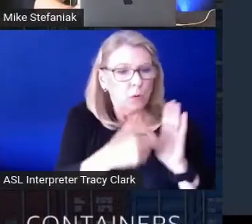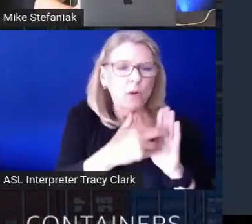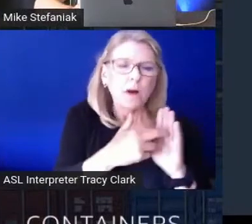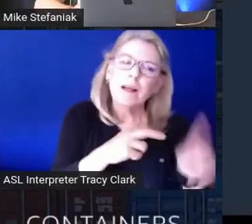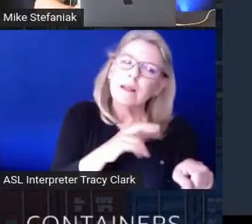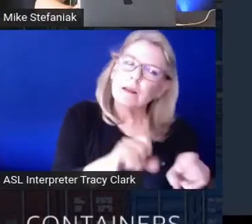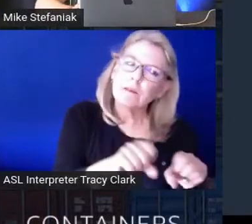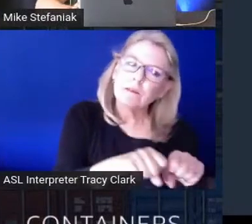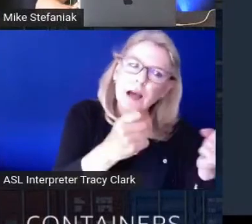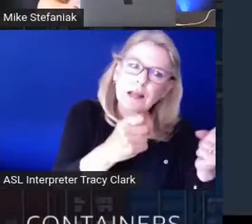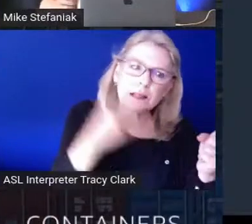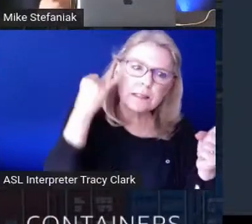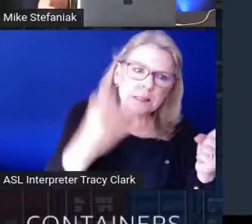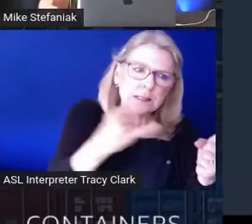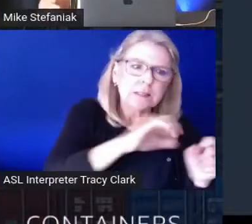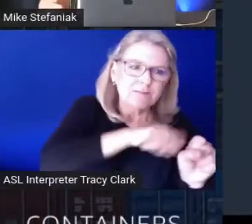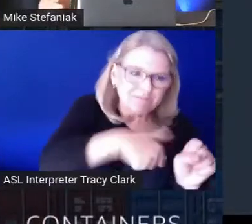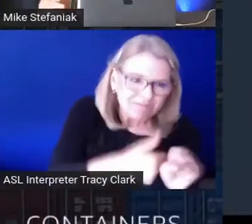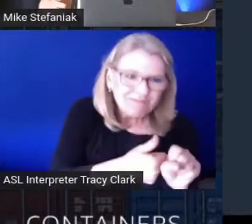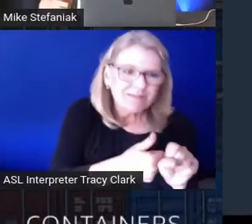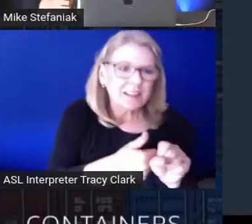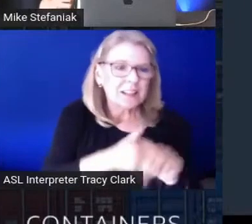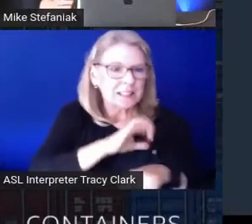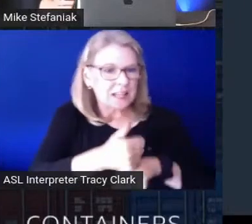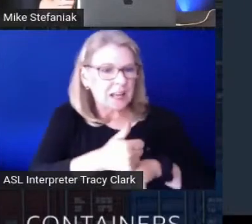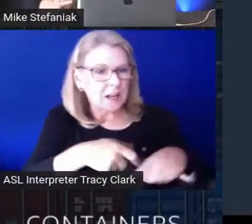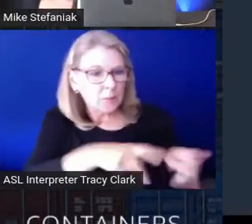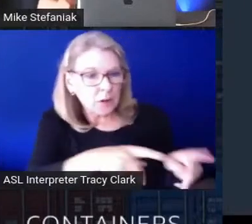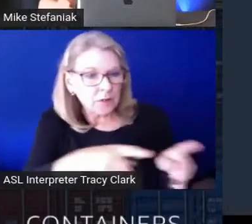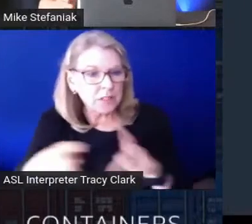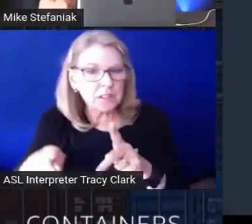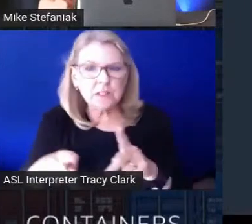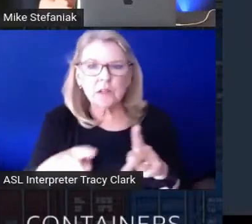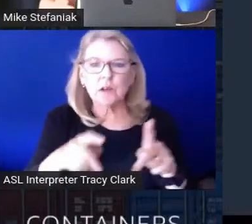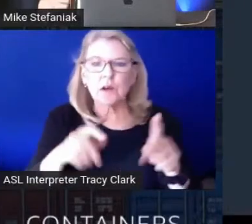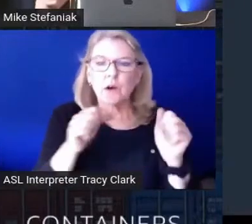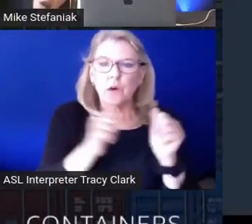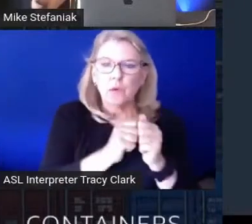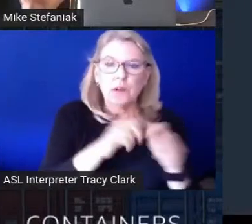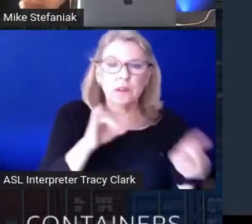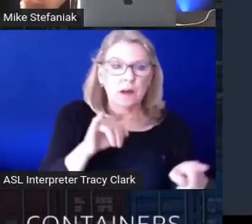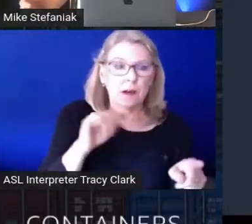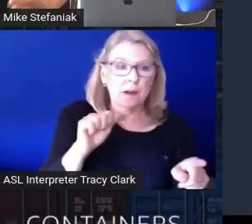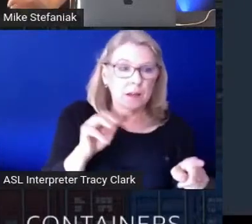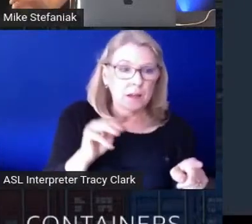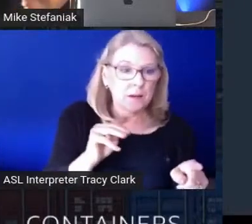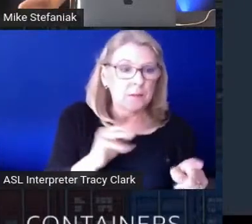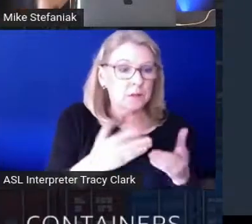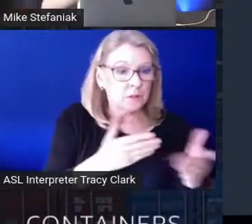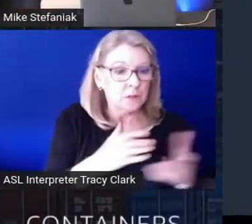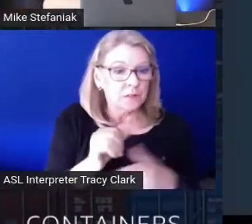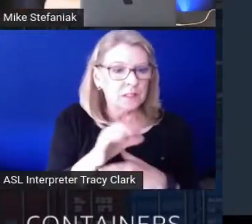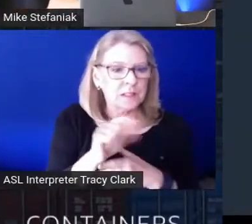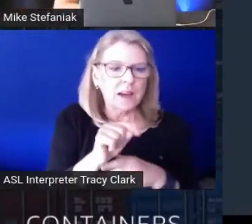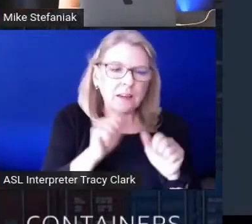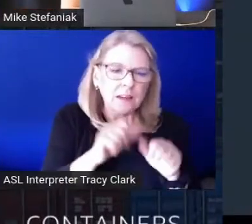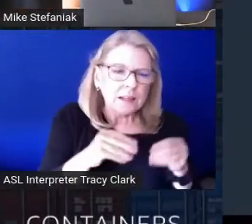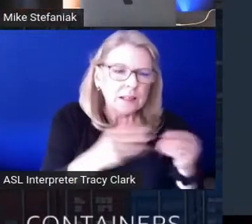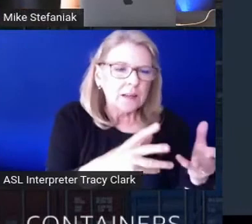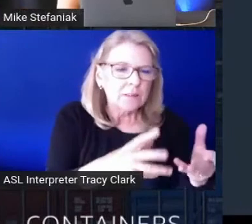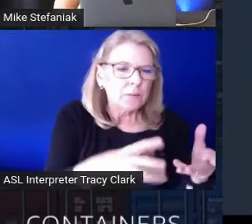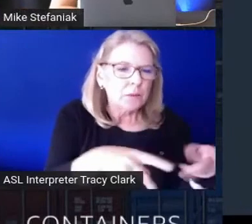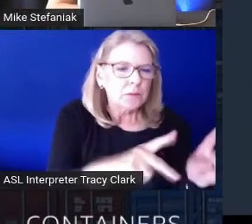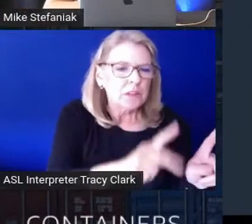least privileges. And so with IAM roles for service accounts, you can give just the IAM permissions to the pods on a node that aren't shared with